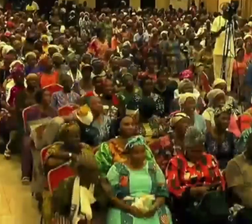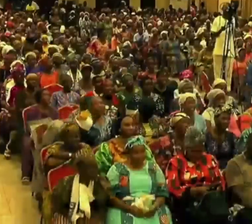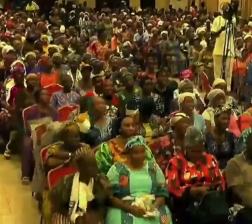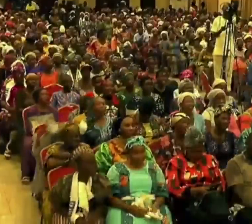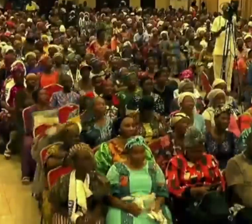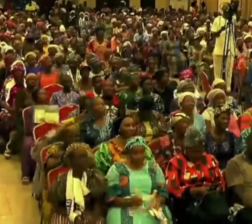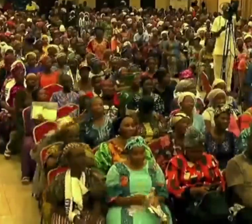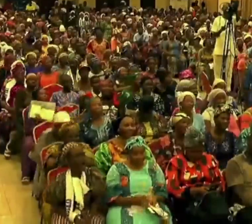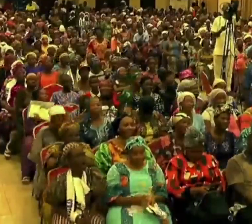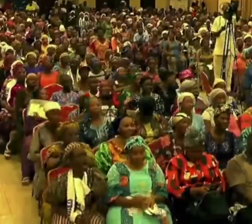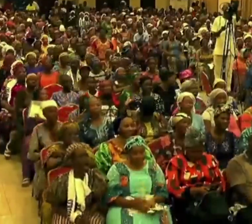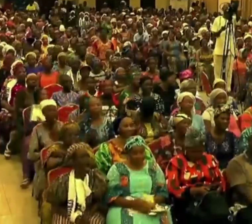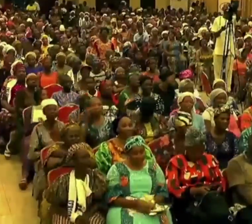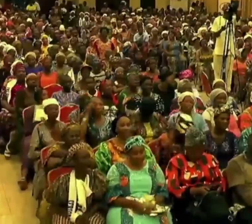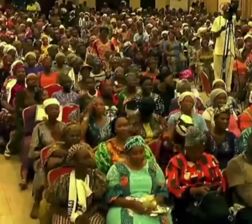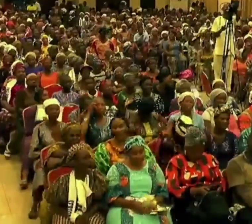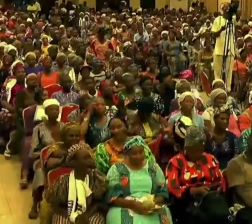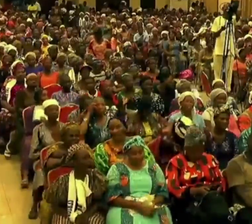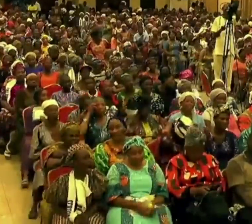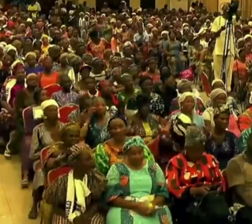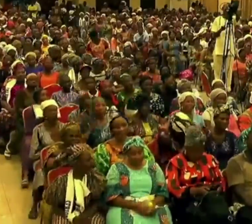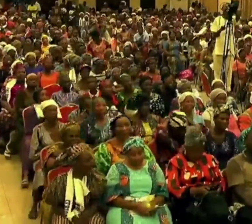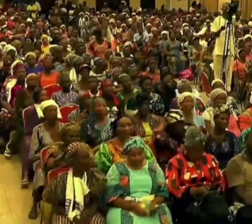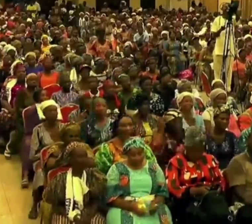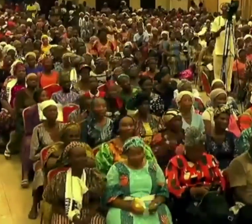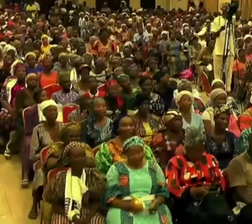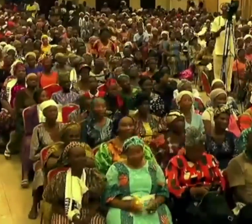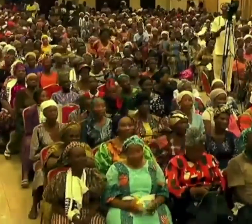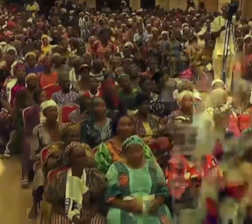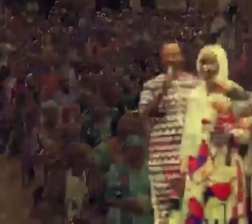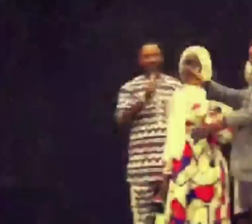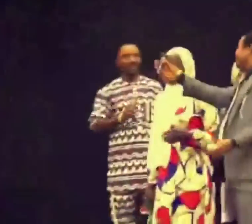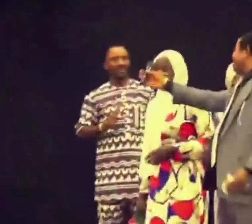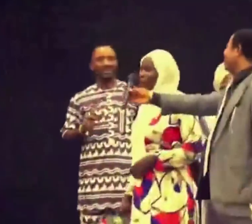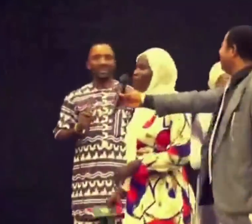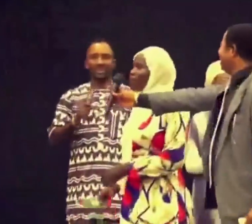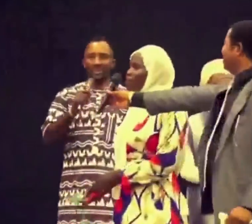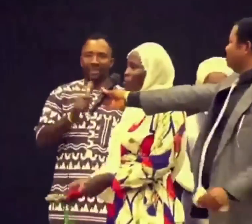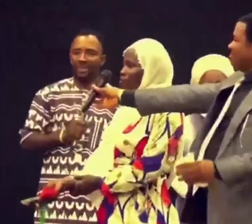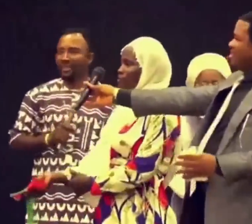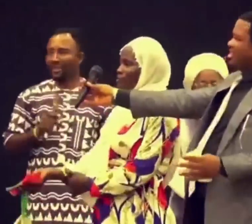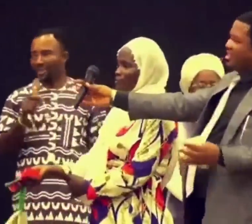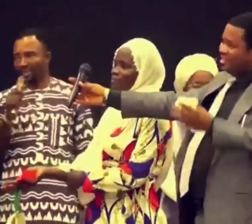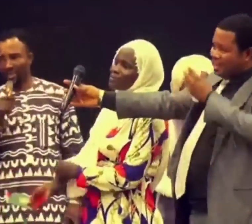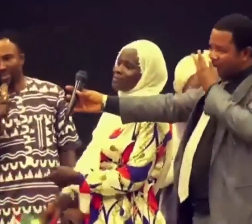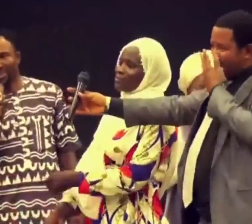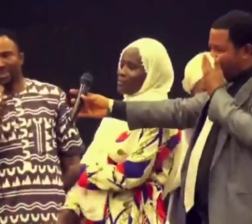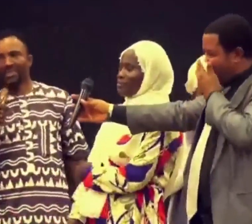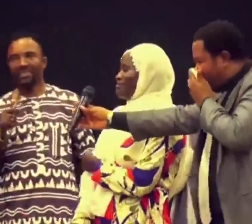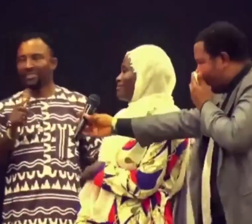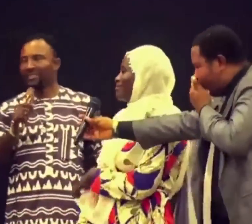eh owo ma je o si ku o tu si ku e so pe